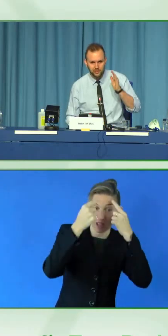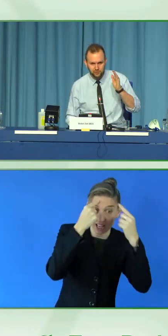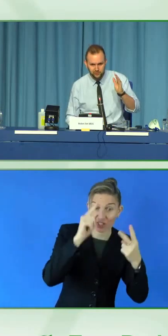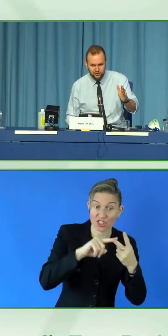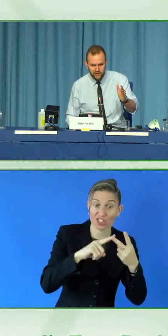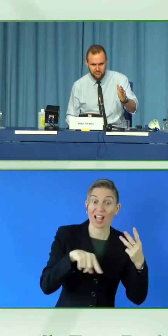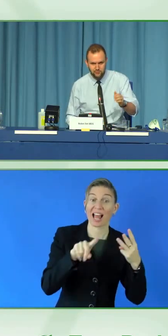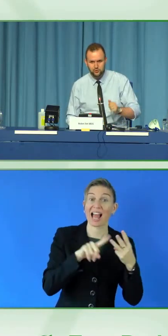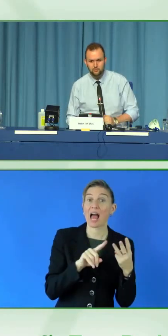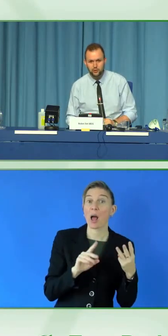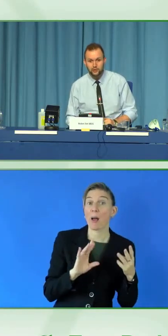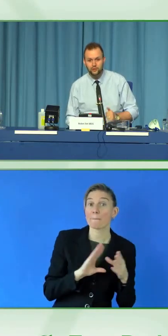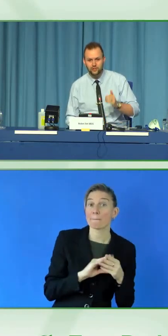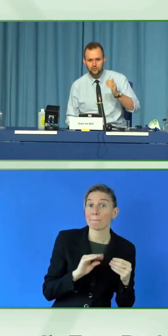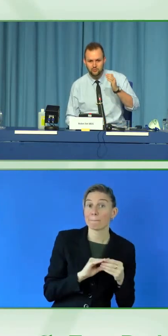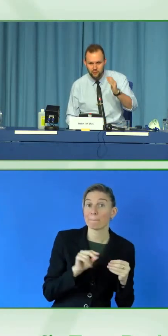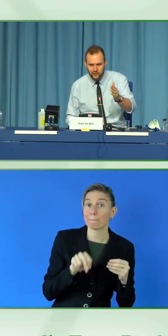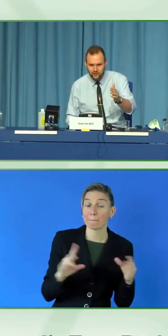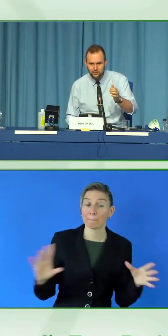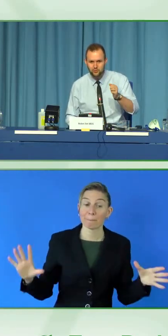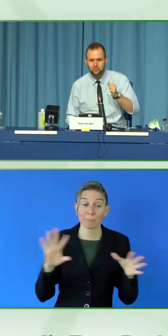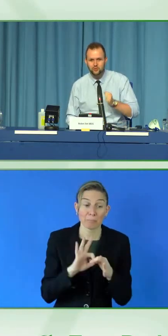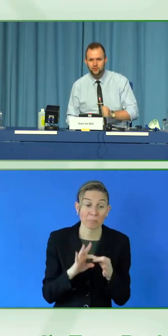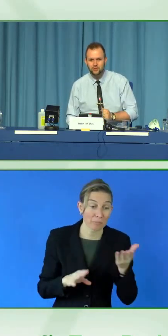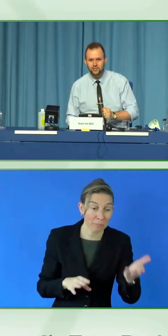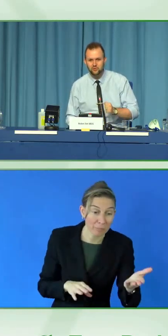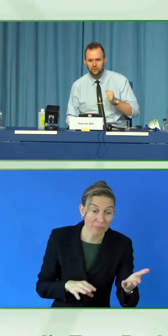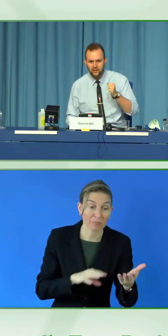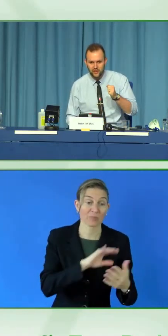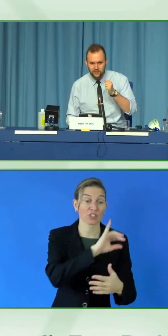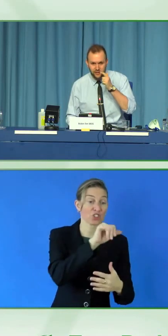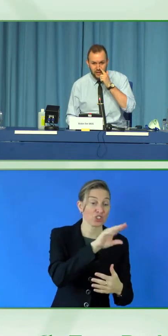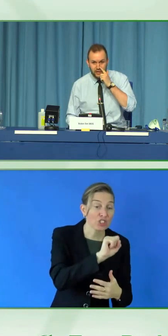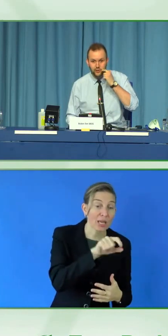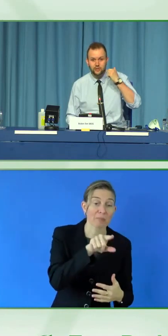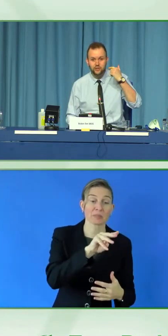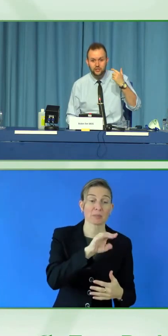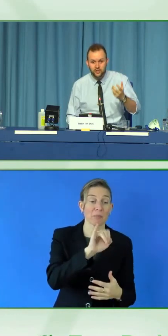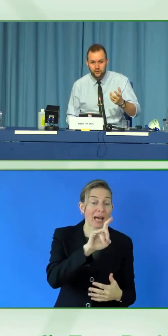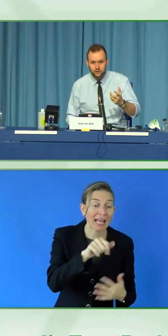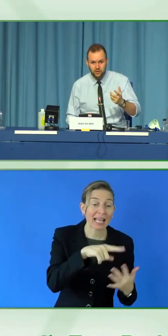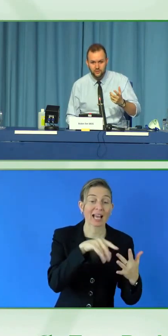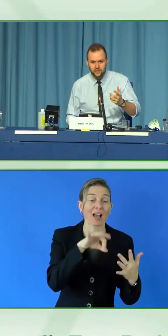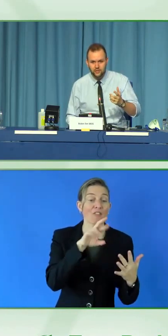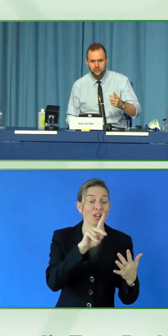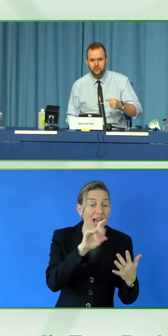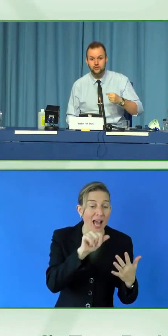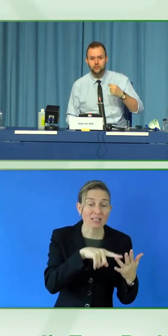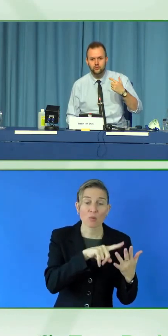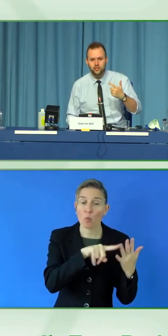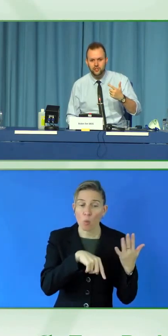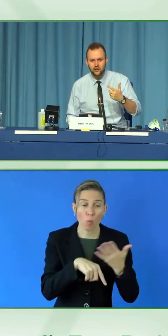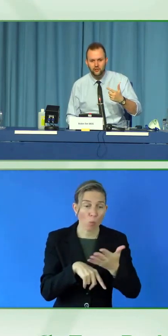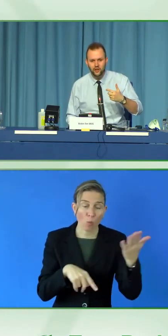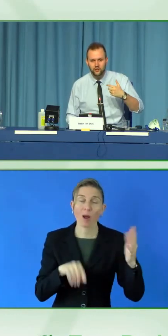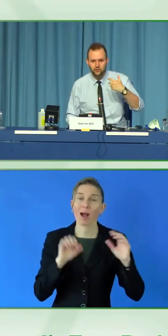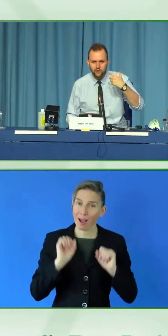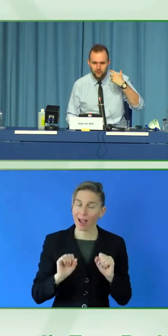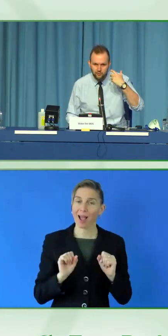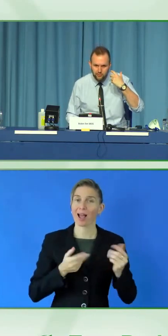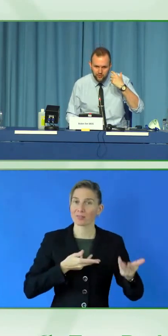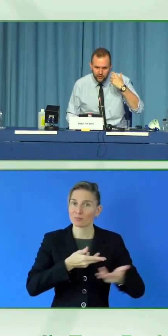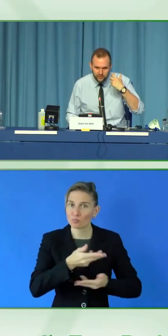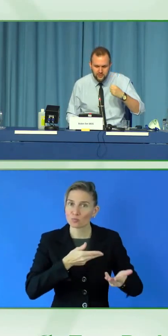put you in touch with James, which will put you in touch with Marinka, which will put you in touch with Fernanda. You can continue those conversations. You can reach out